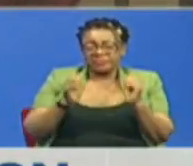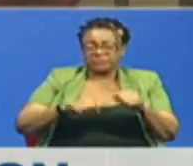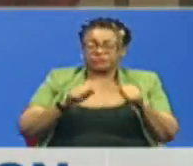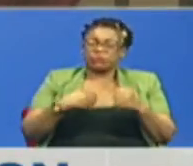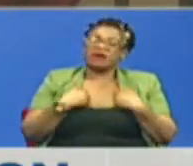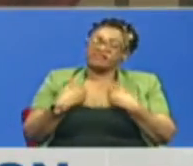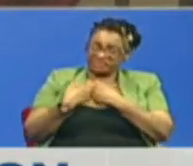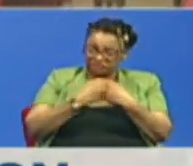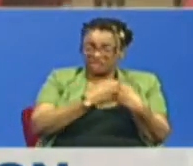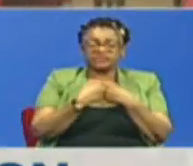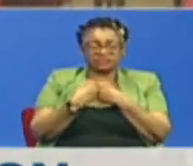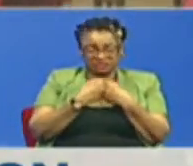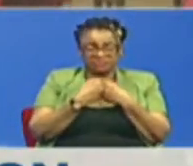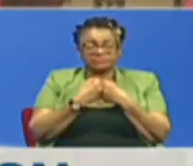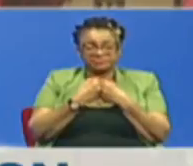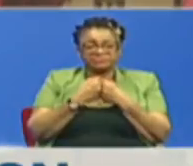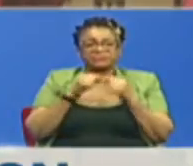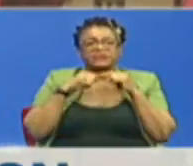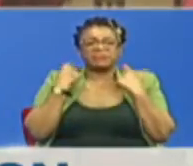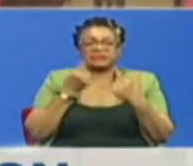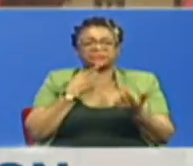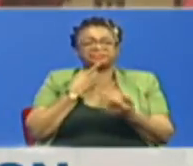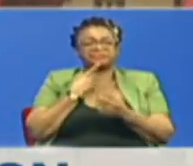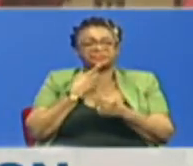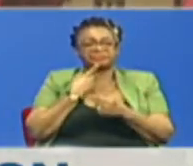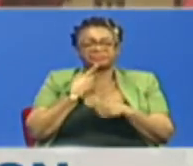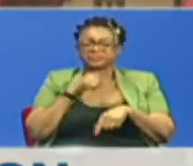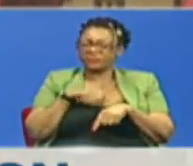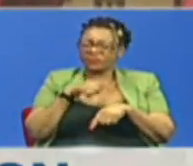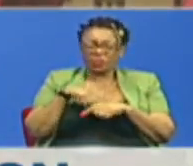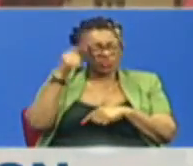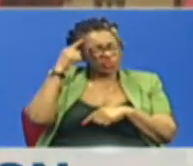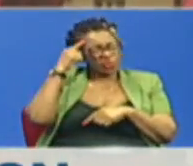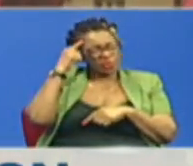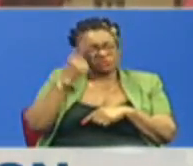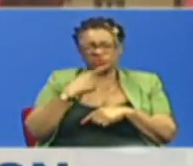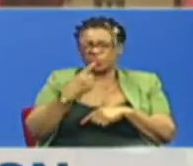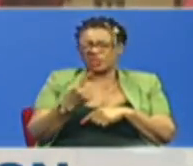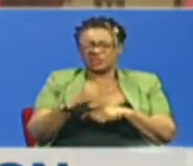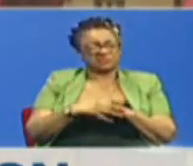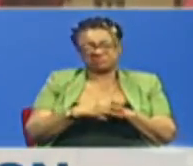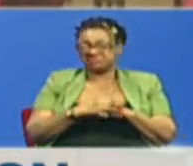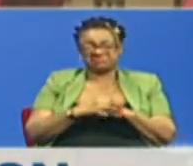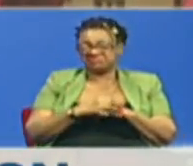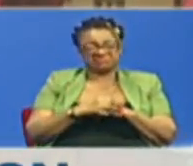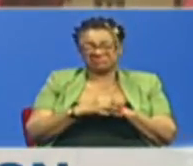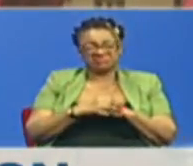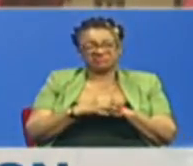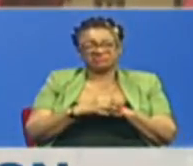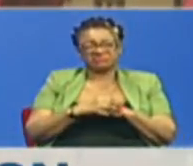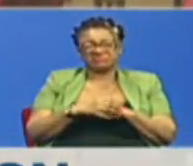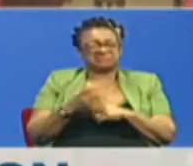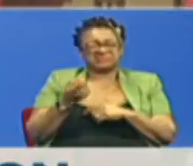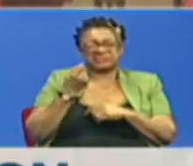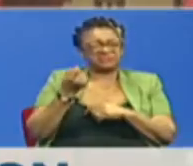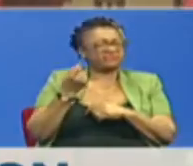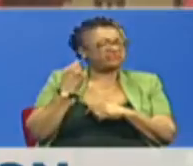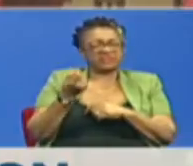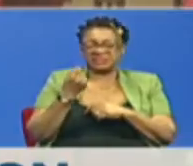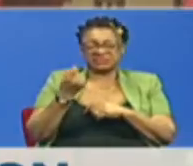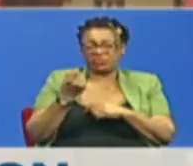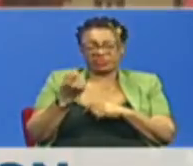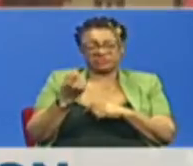the clergy says. Tulipoangalia hiyo 100 ni kama kuweka maji